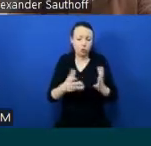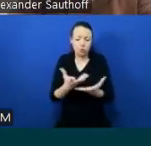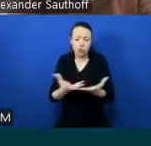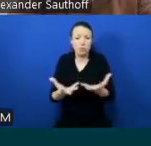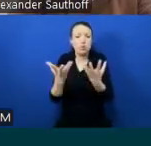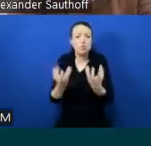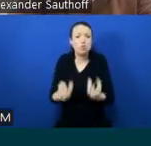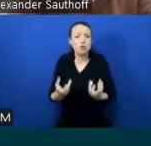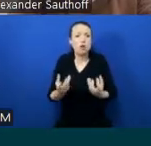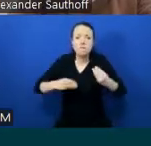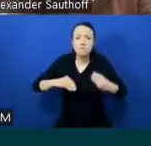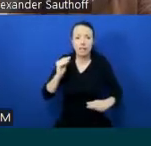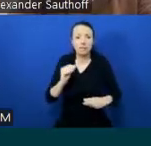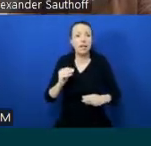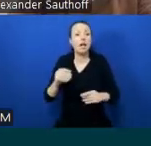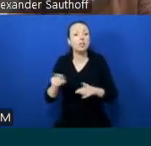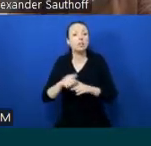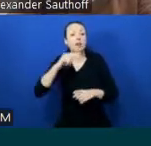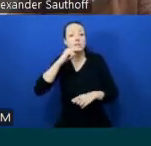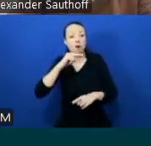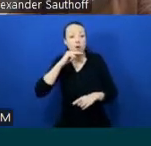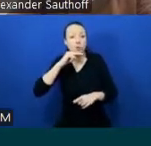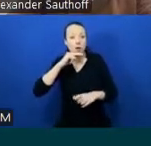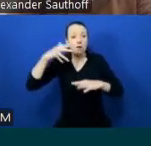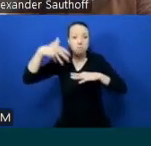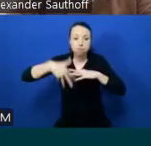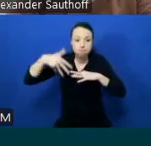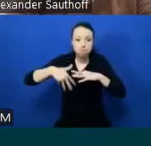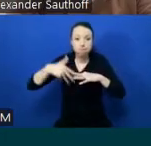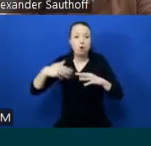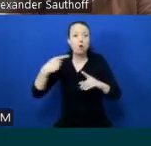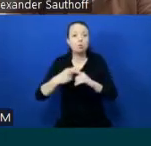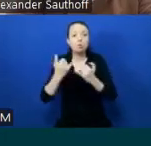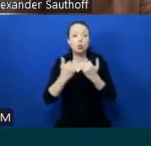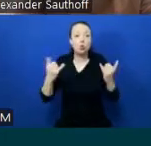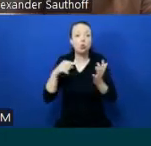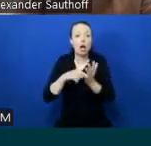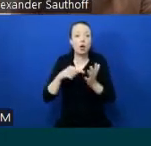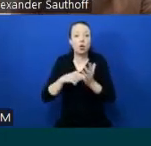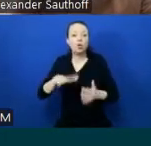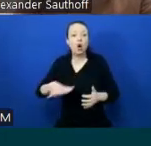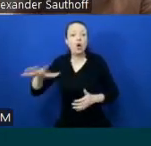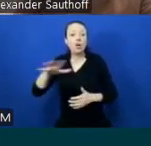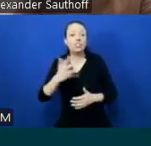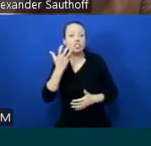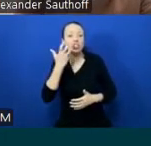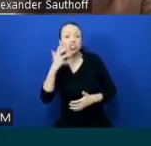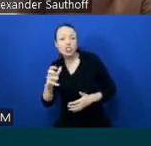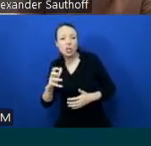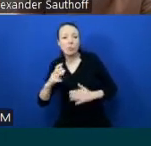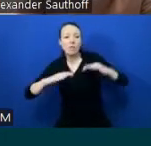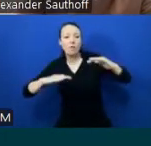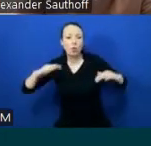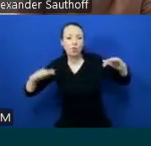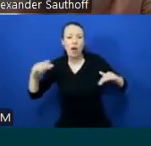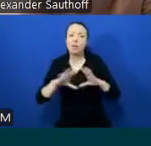all these ambitions, they share a common element, which is the role of vegetation in urban